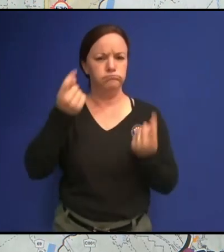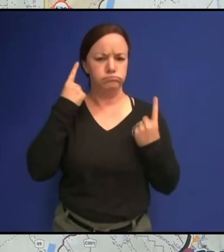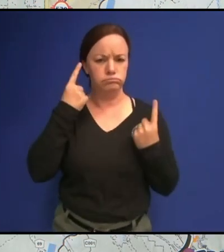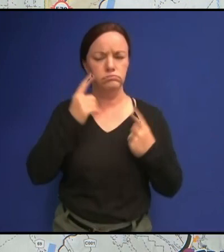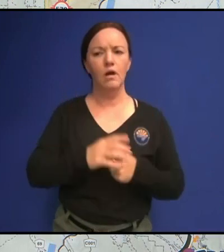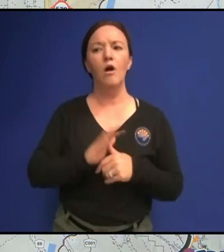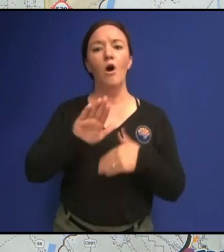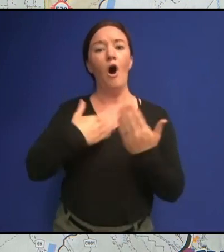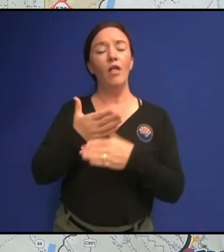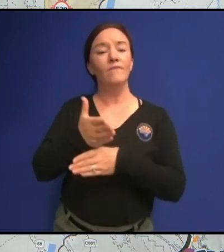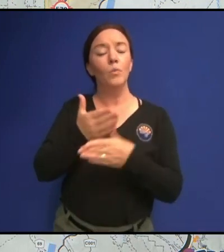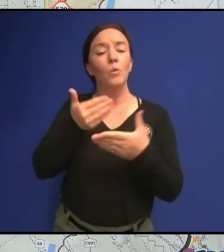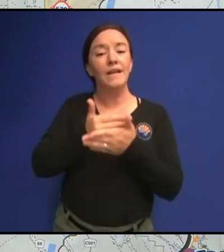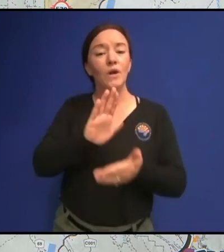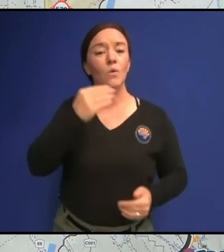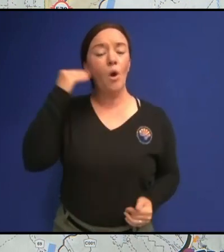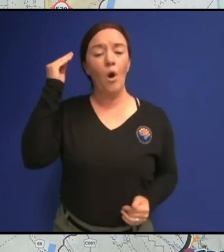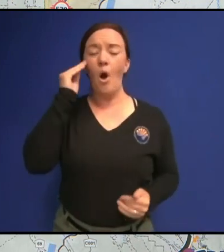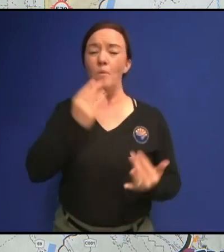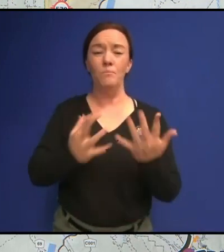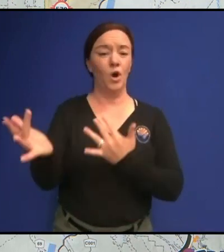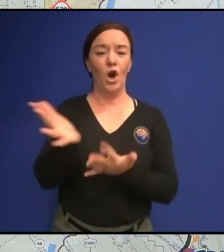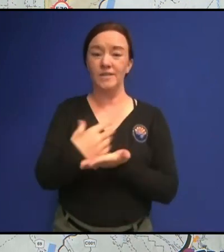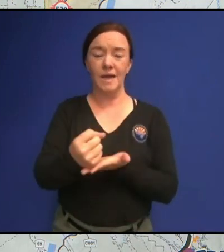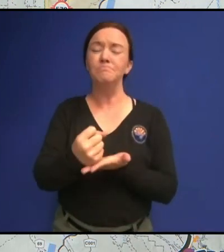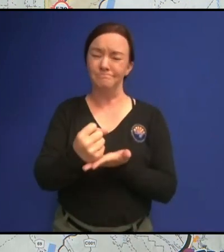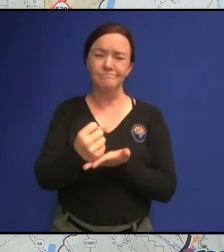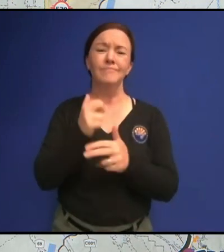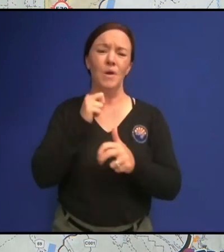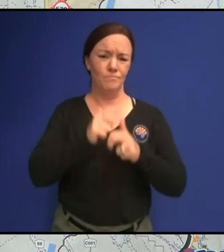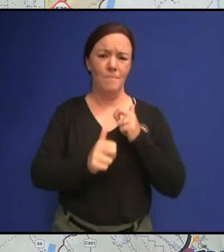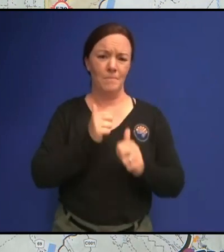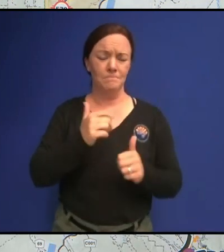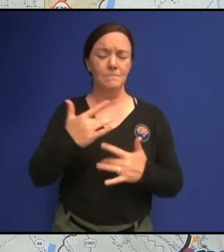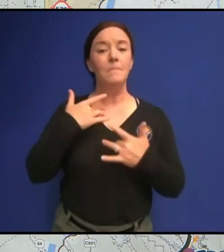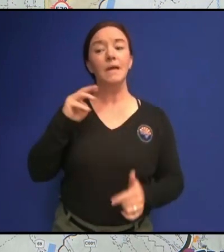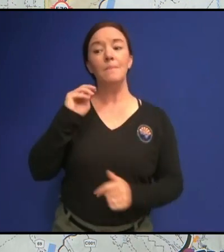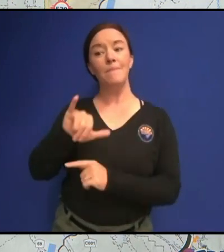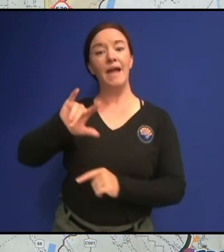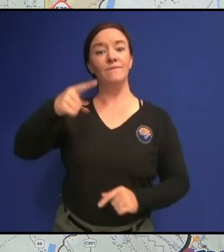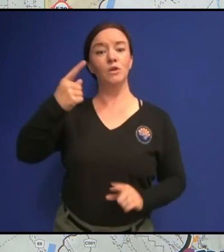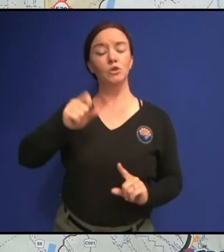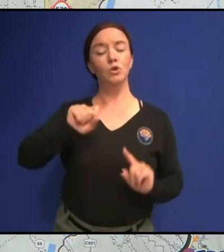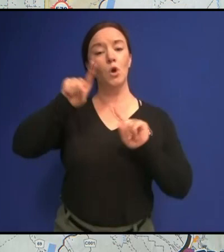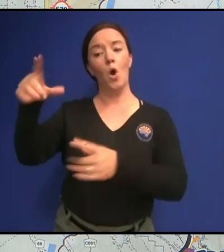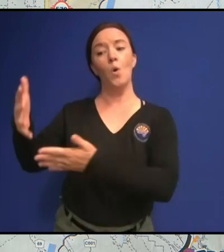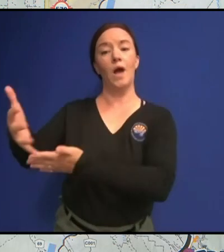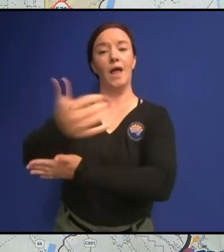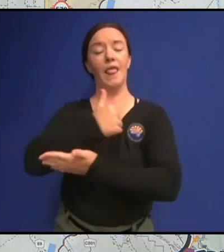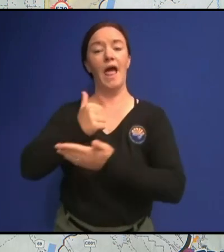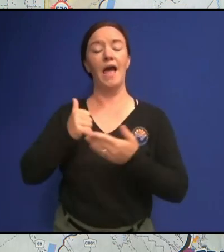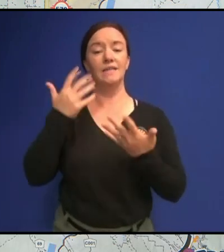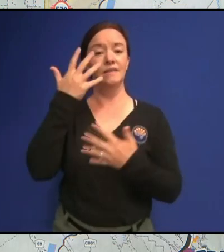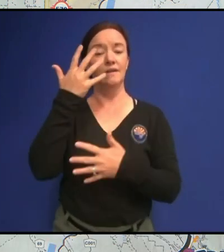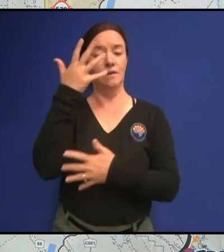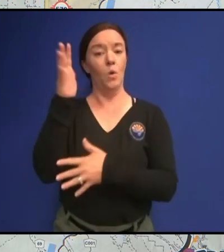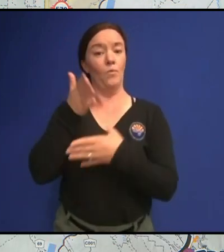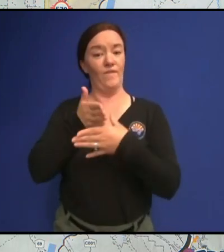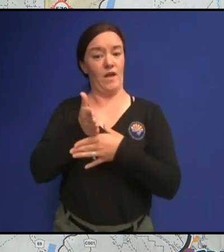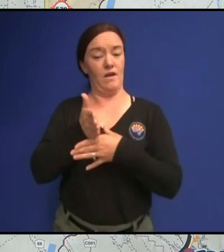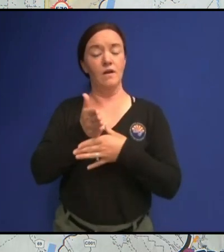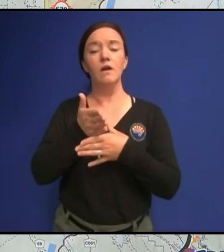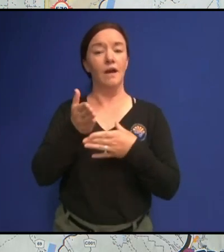that's a problem. When you could normally go out on May 1st to get firewood and the woods were closed and you couldn't do that this year,